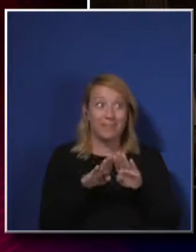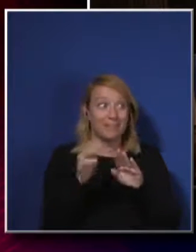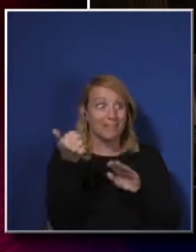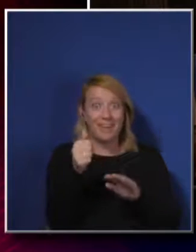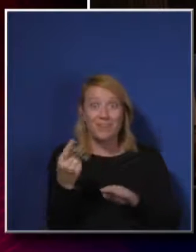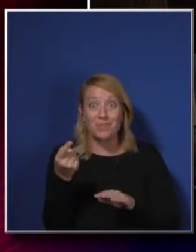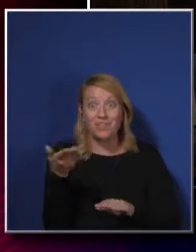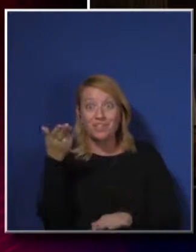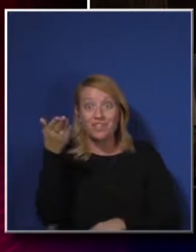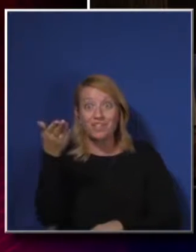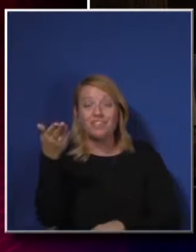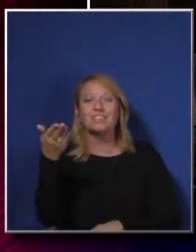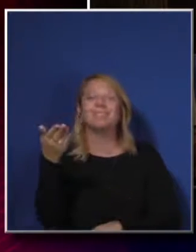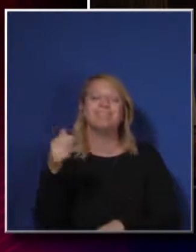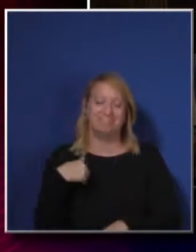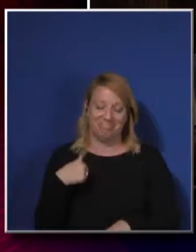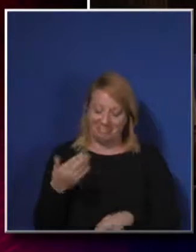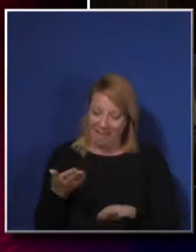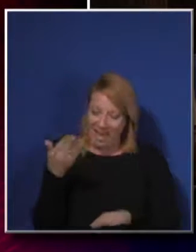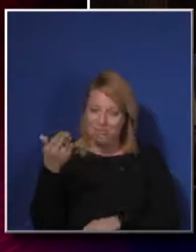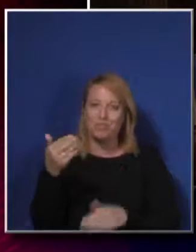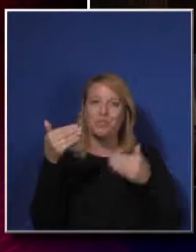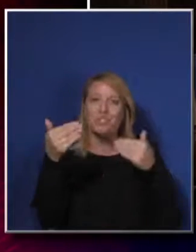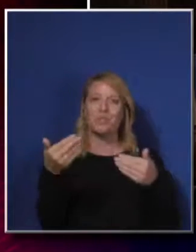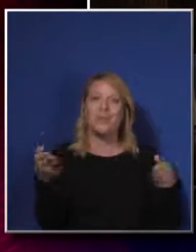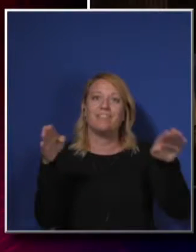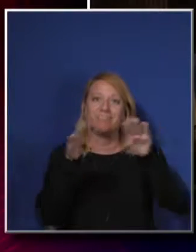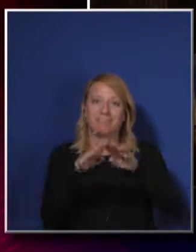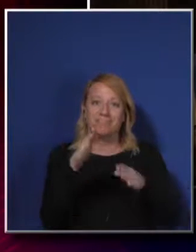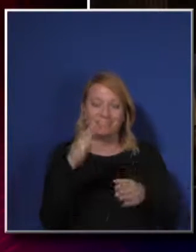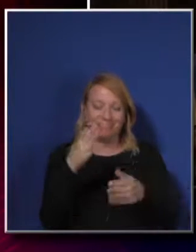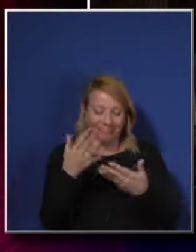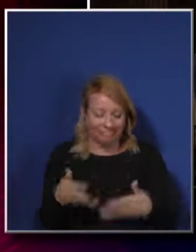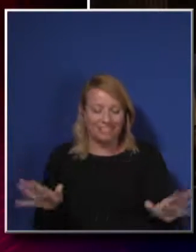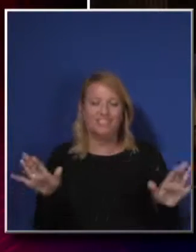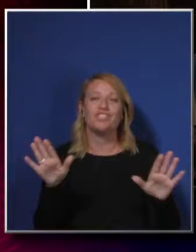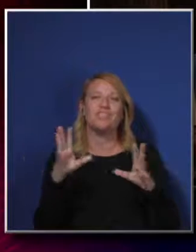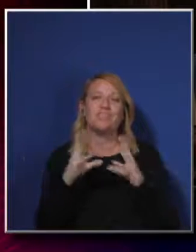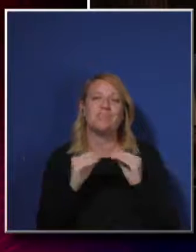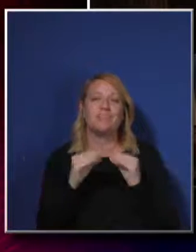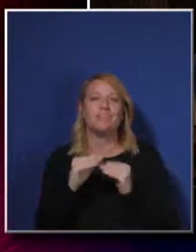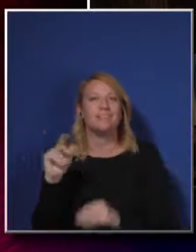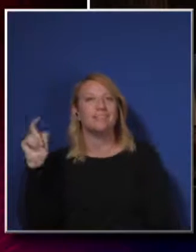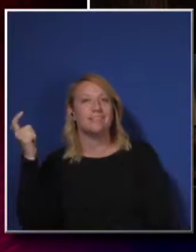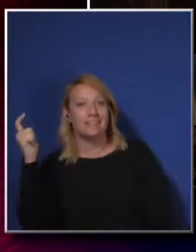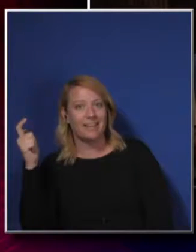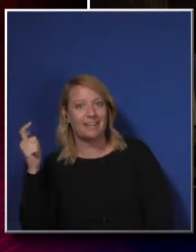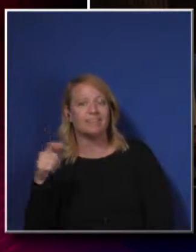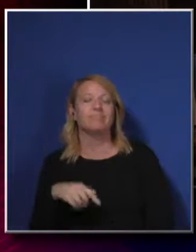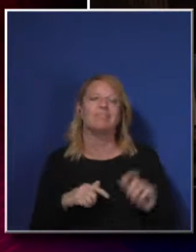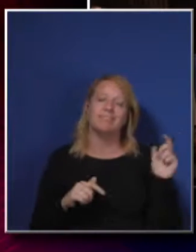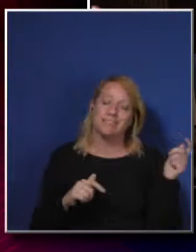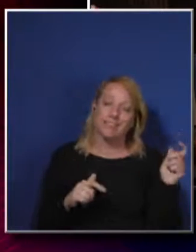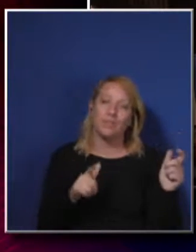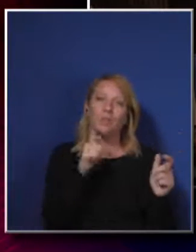I motion to adjourn the meeting. Do I have a second? I second. All those in favor say